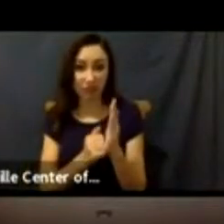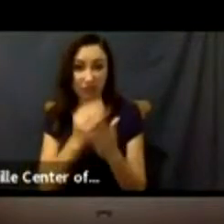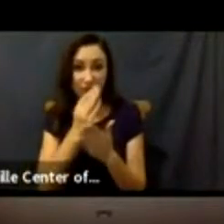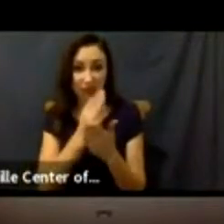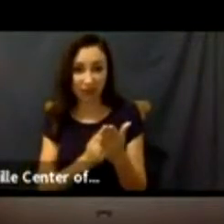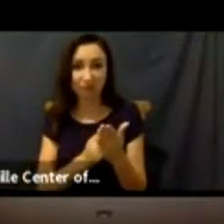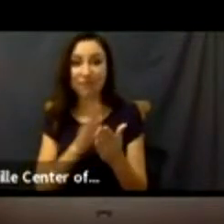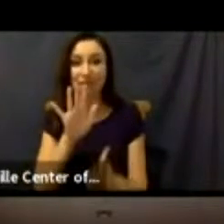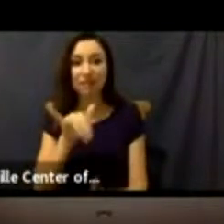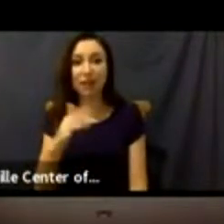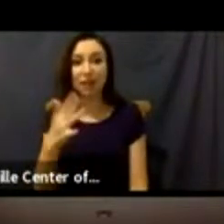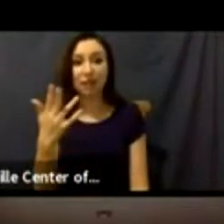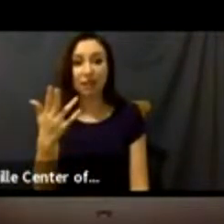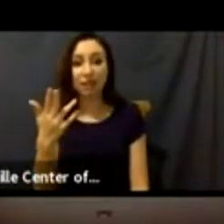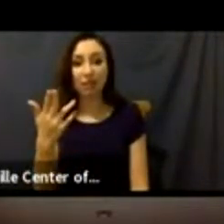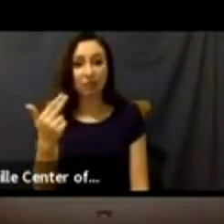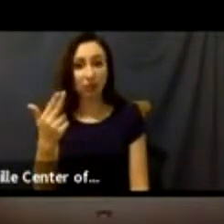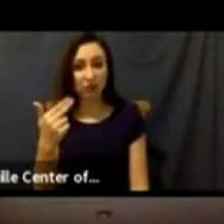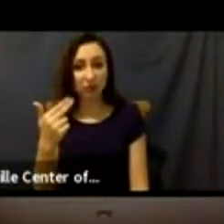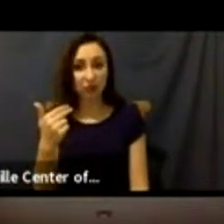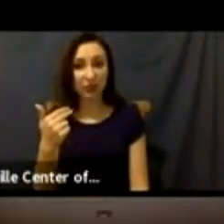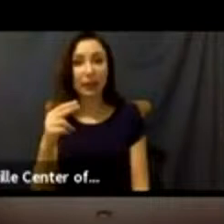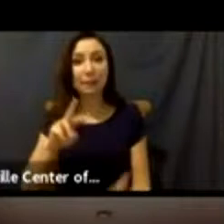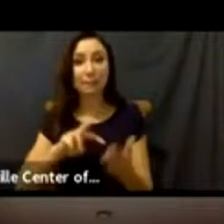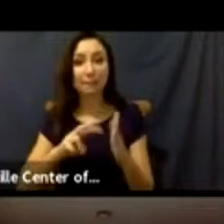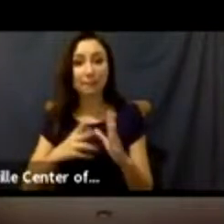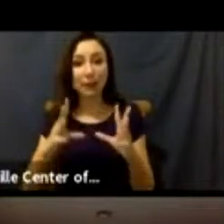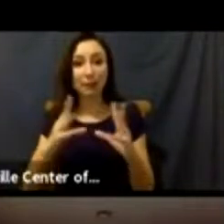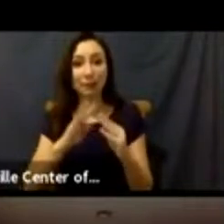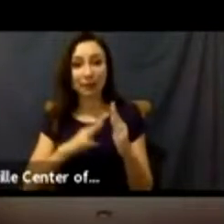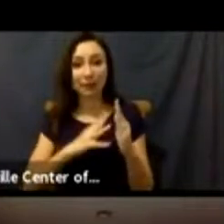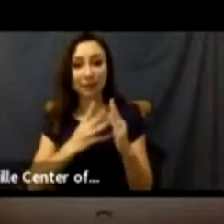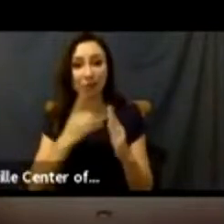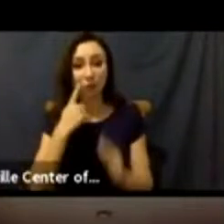13, which is meeting schedule for 2020.